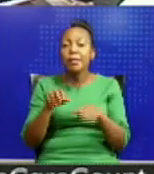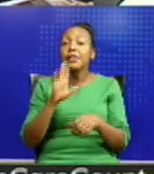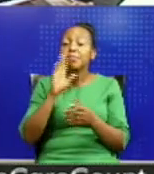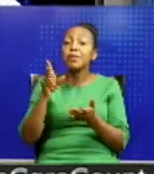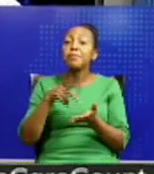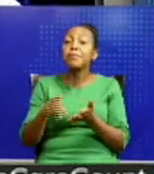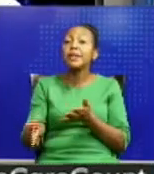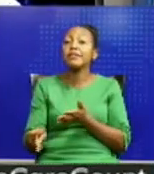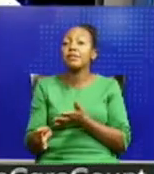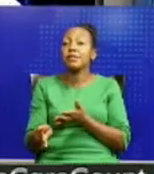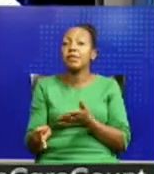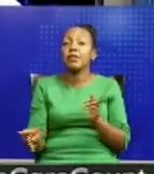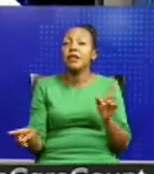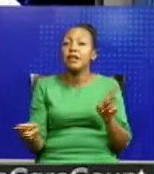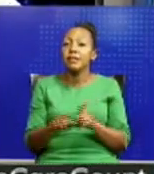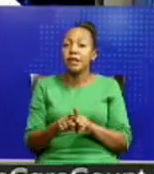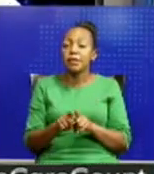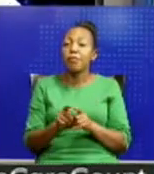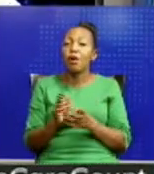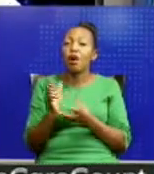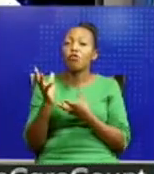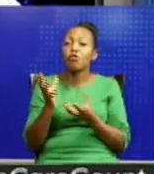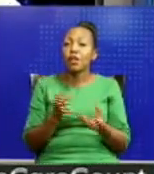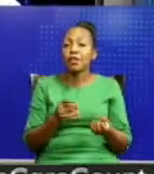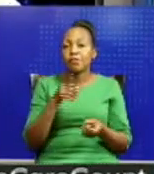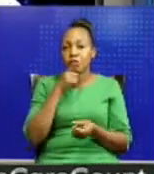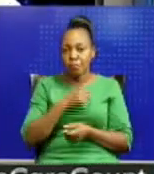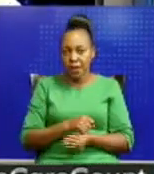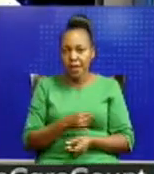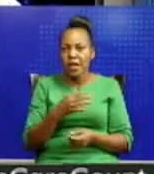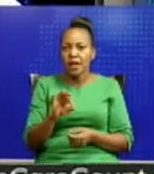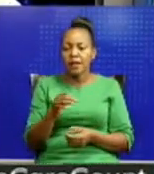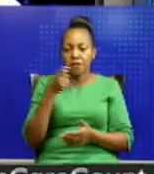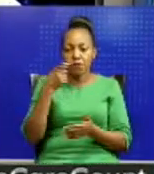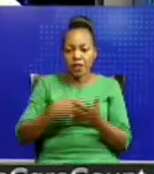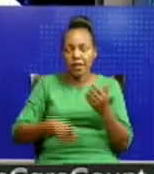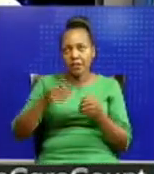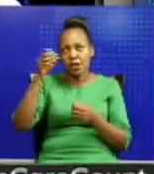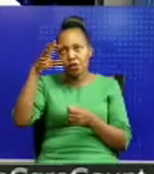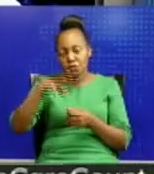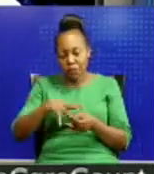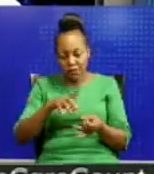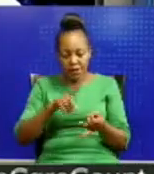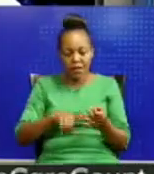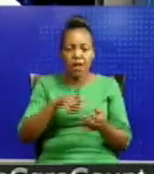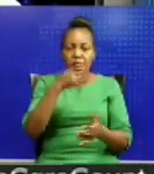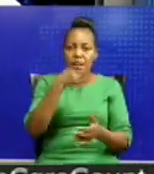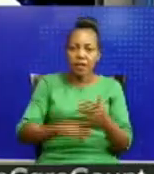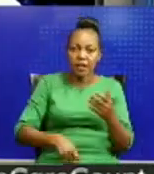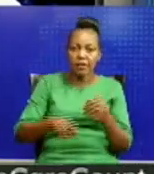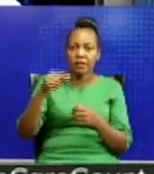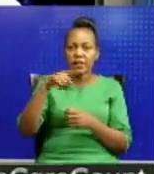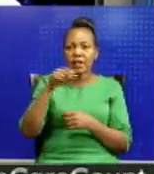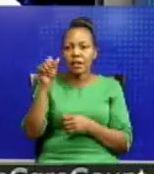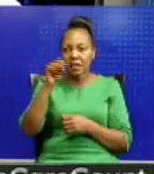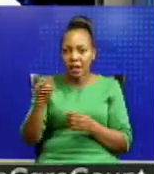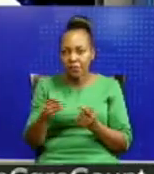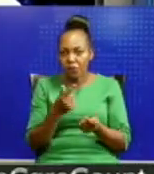also attractive to men. And so if you tax electricity and you tax gas and you